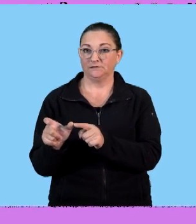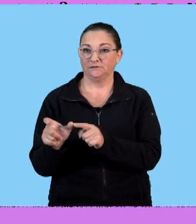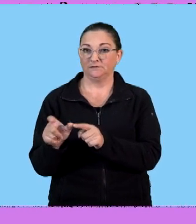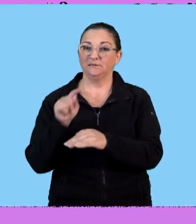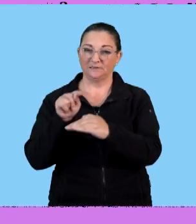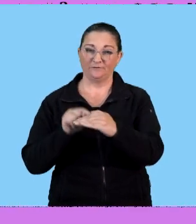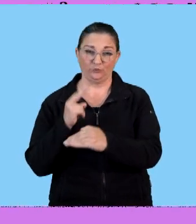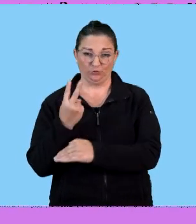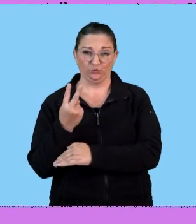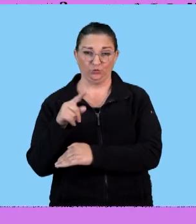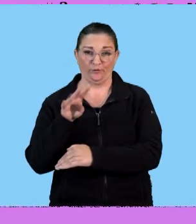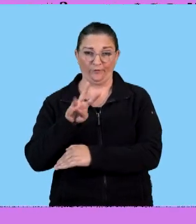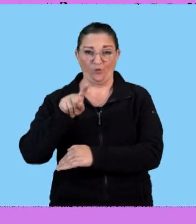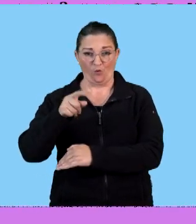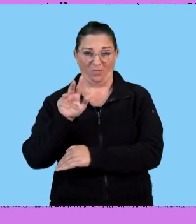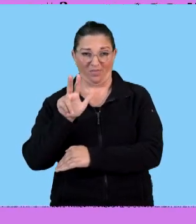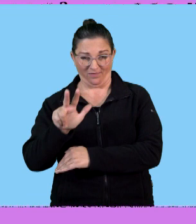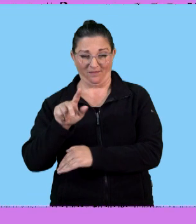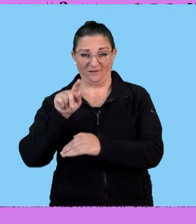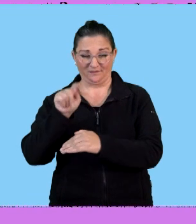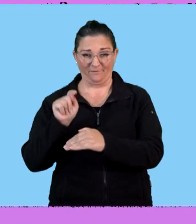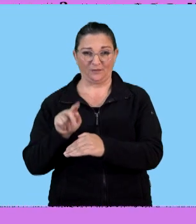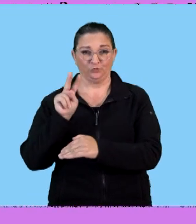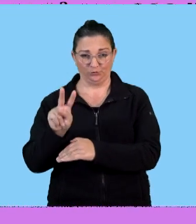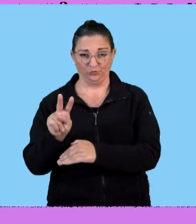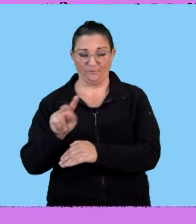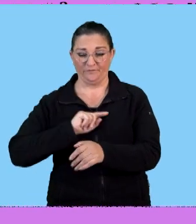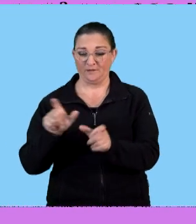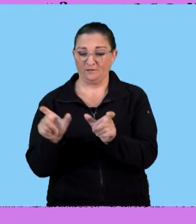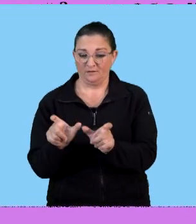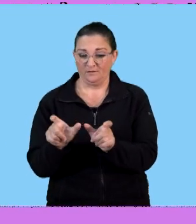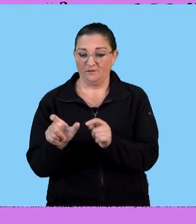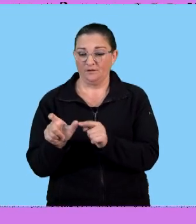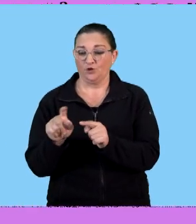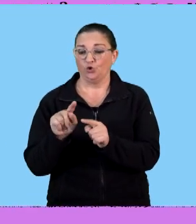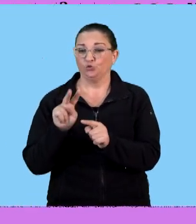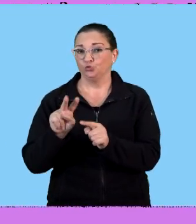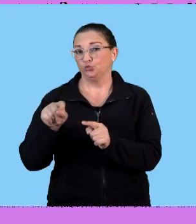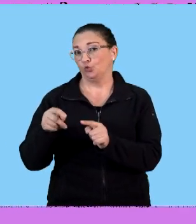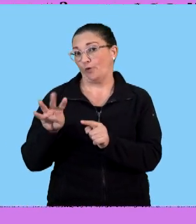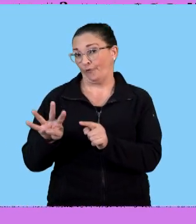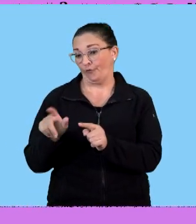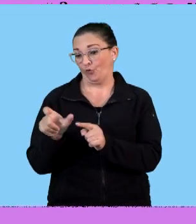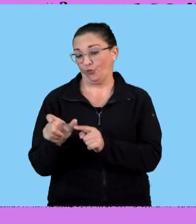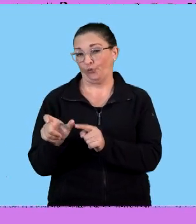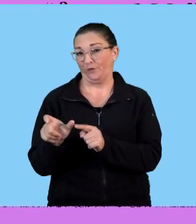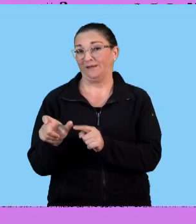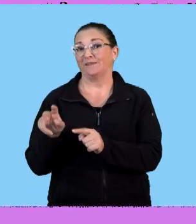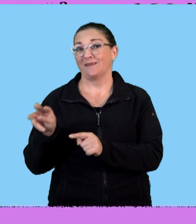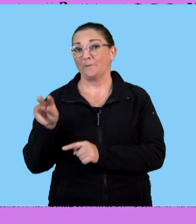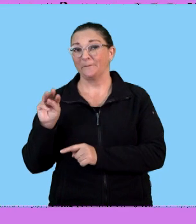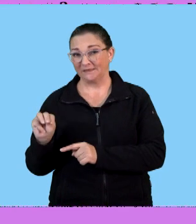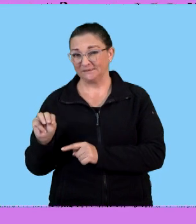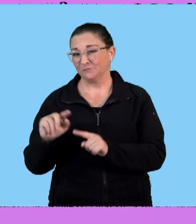4,8 divided by 2. Right? So the radius is 2,4. Right? And that's given in